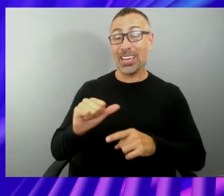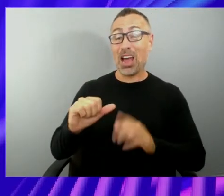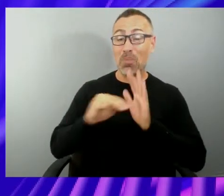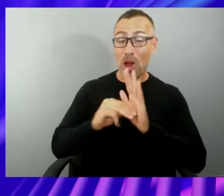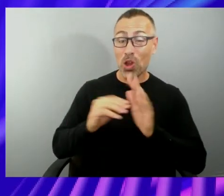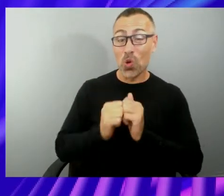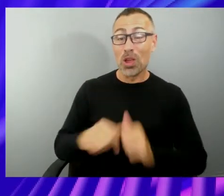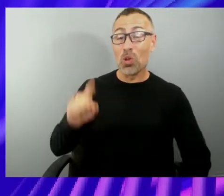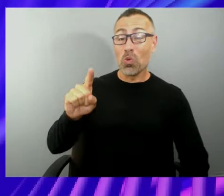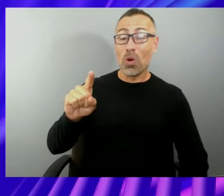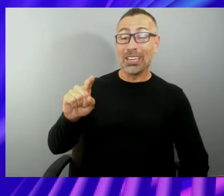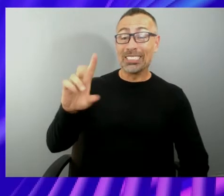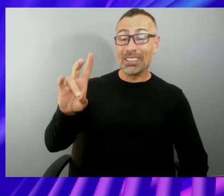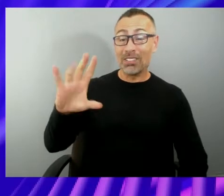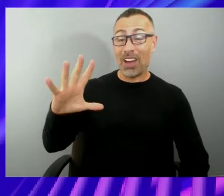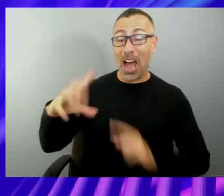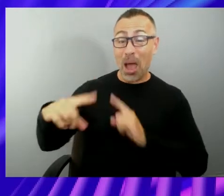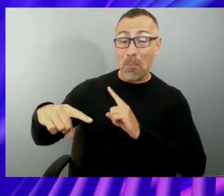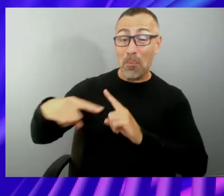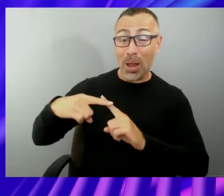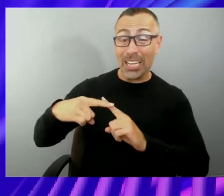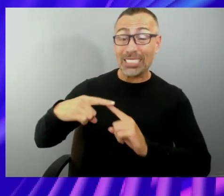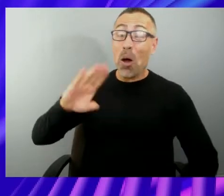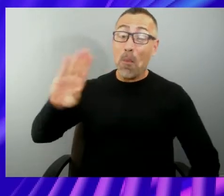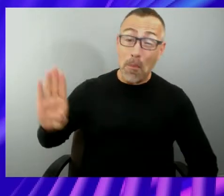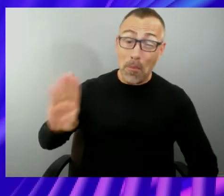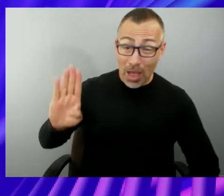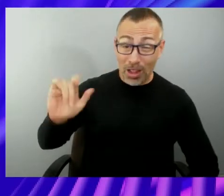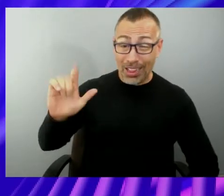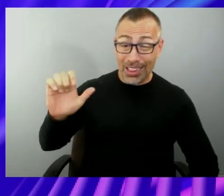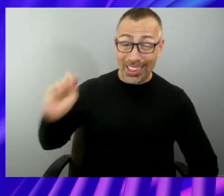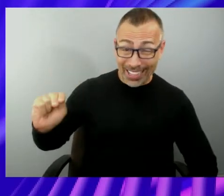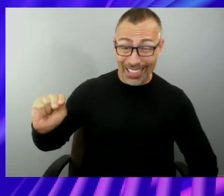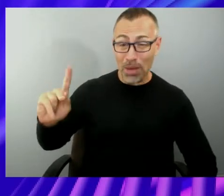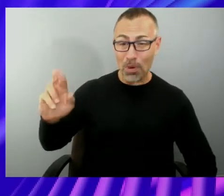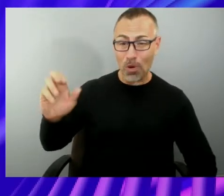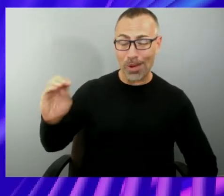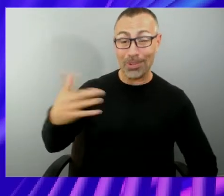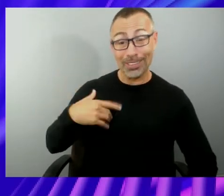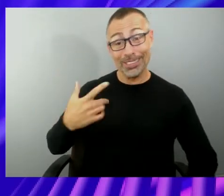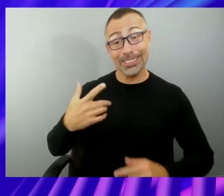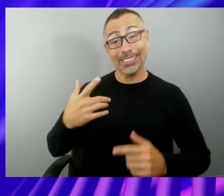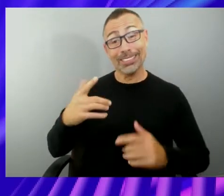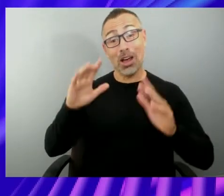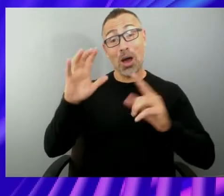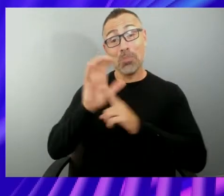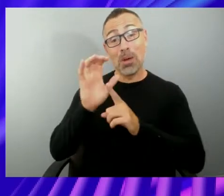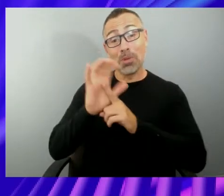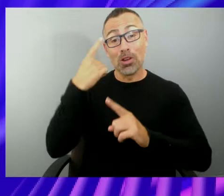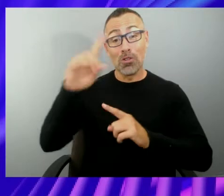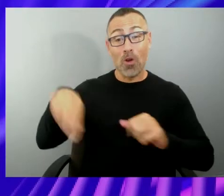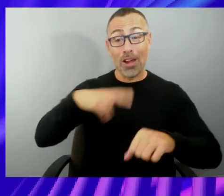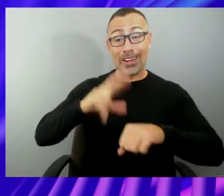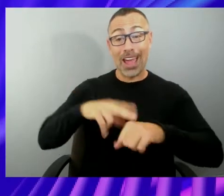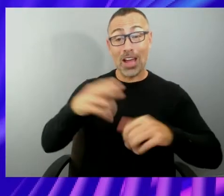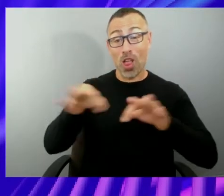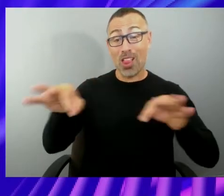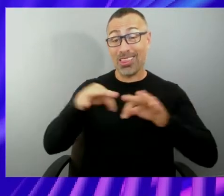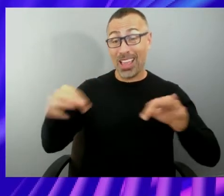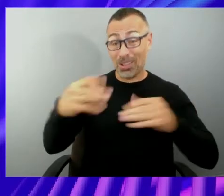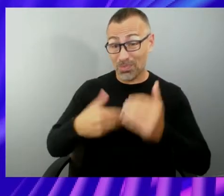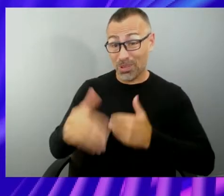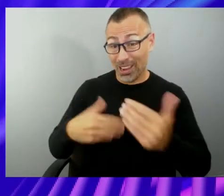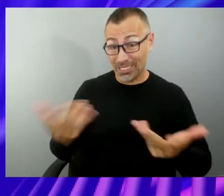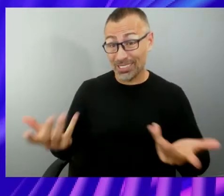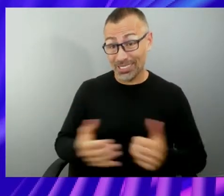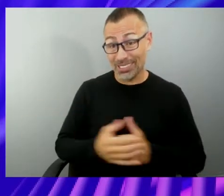parameters. That's a popular GPT-3 model for natural language processing. And Wow. now these days, people are